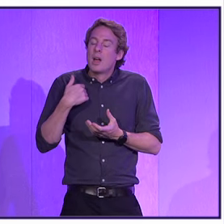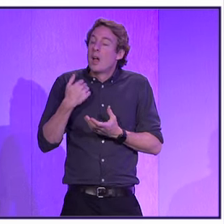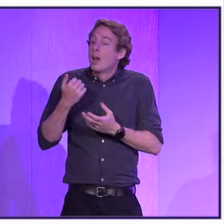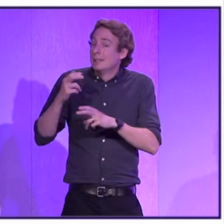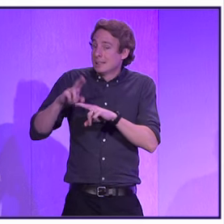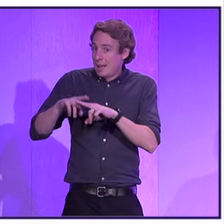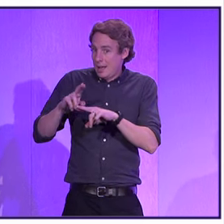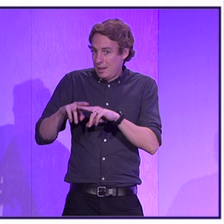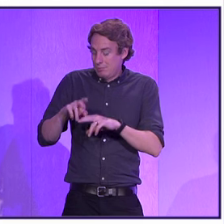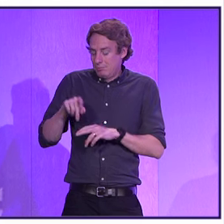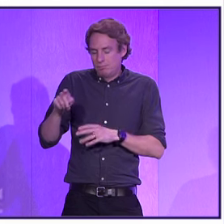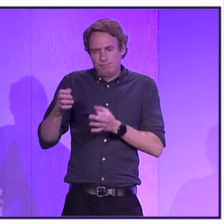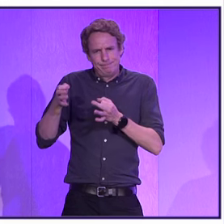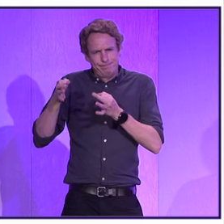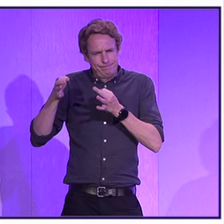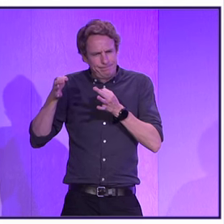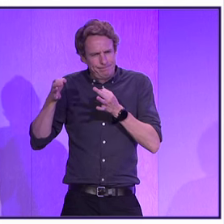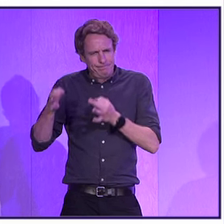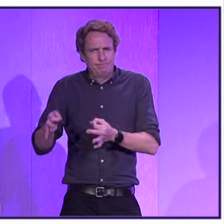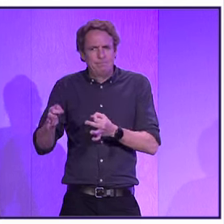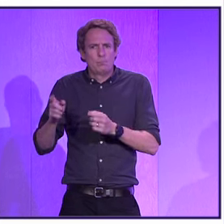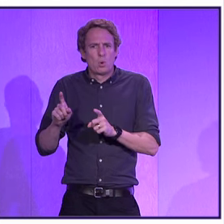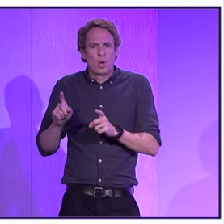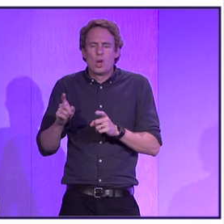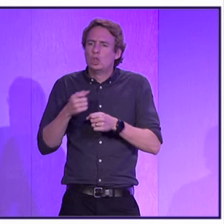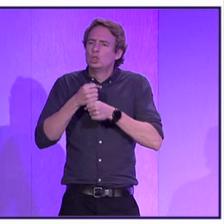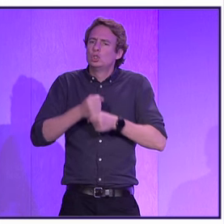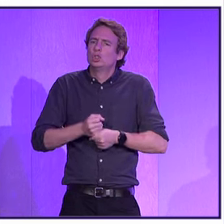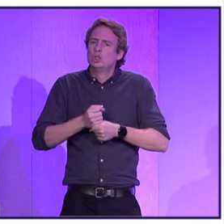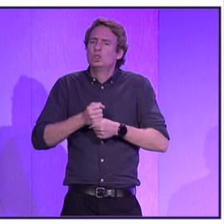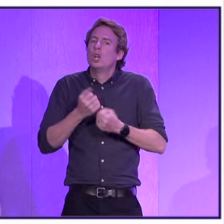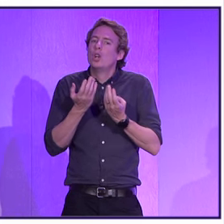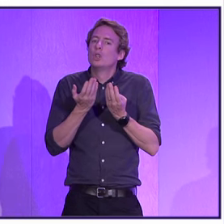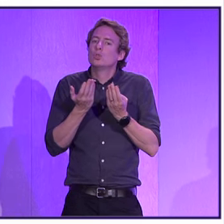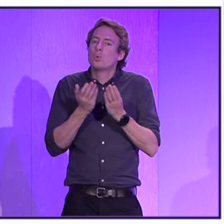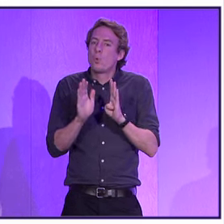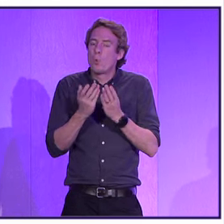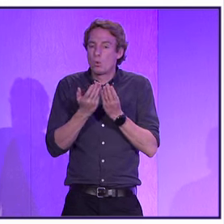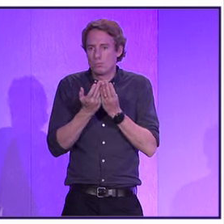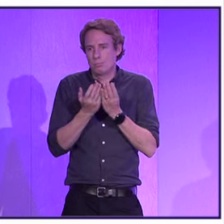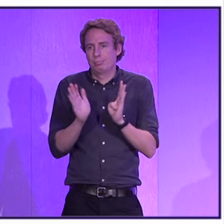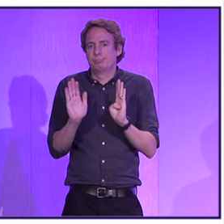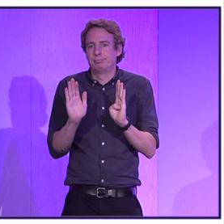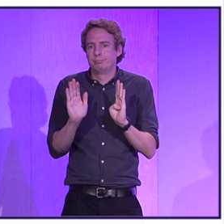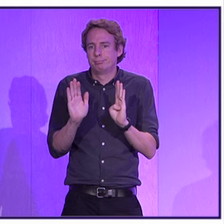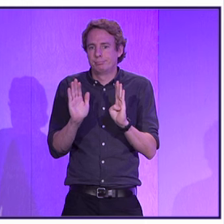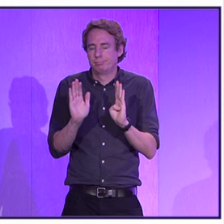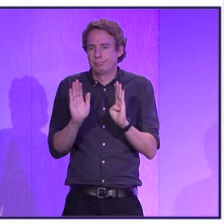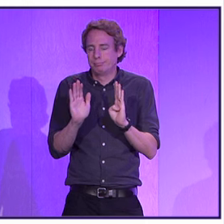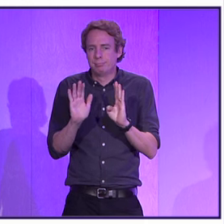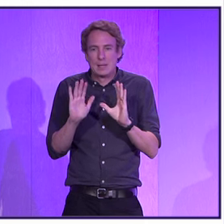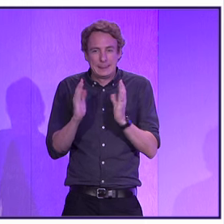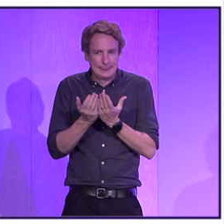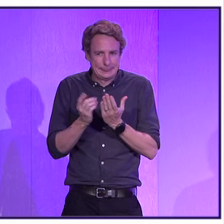my dad was always very strict on was that church doors should always be open. And you can test this out